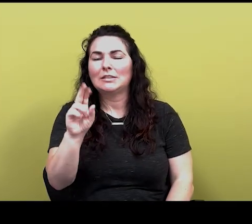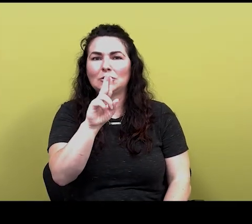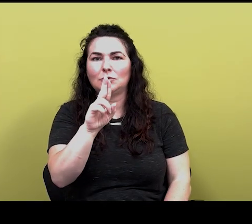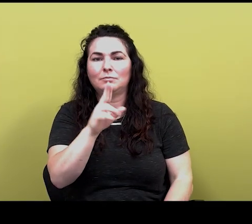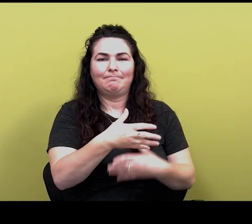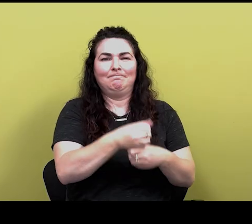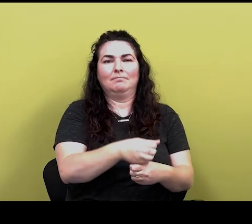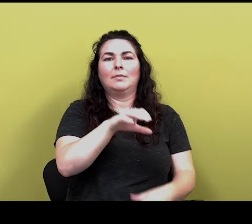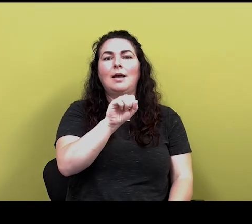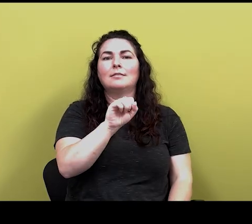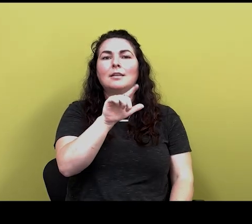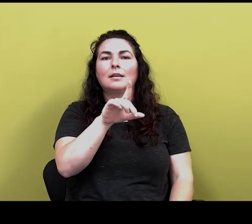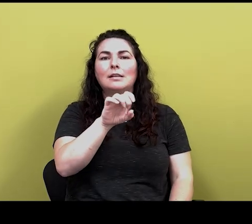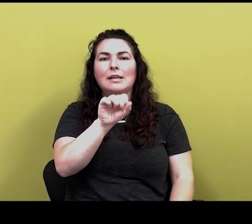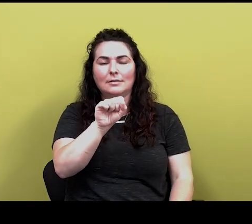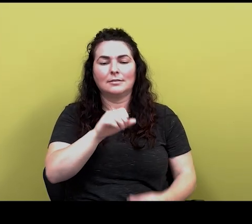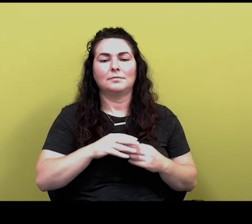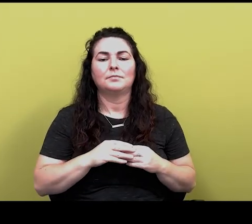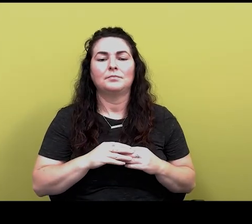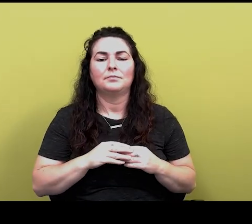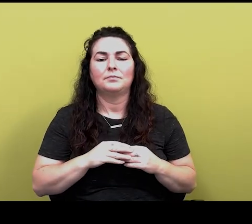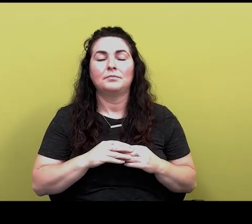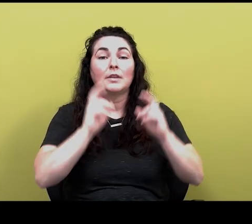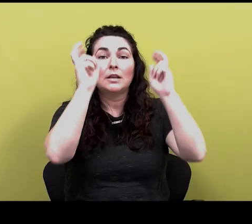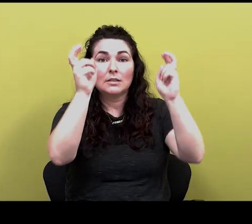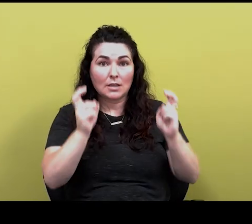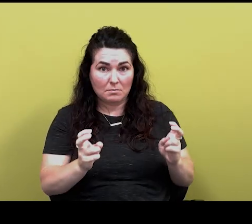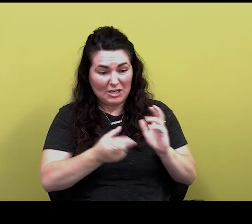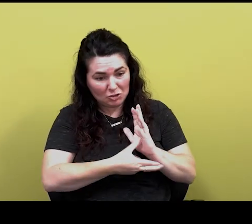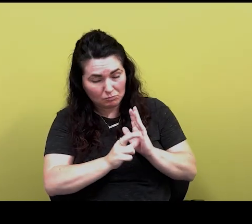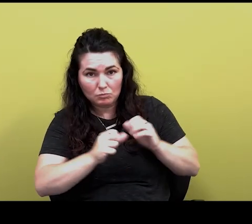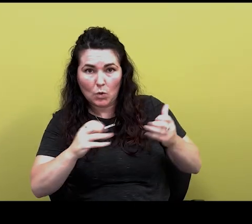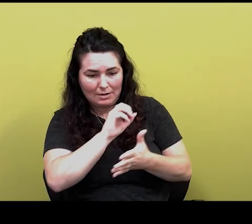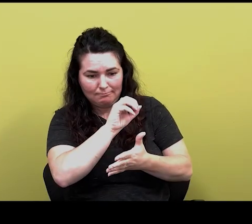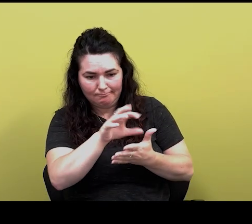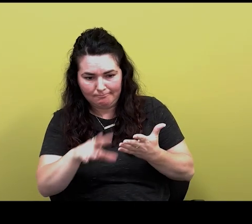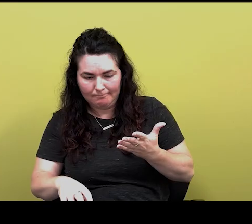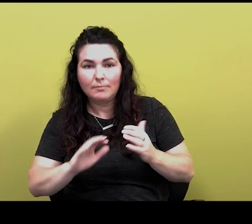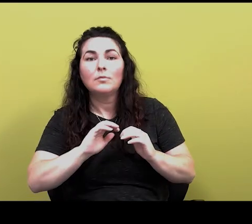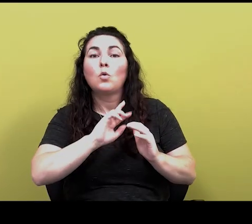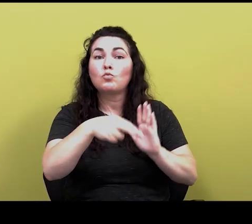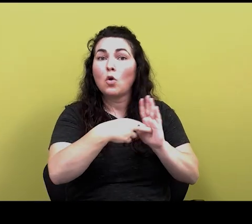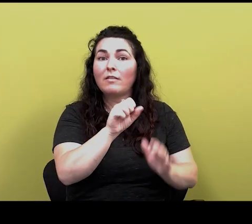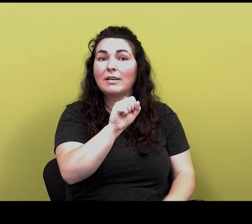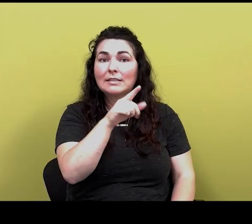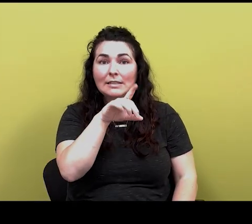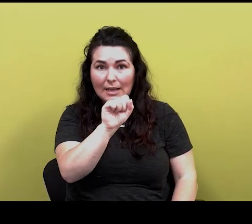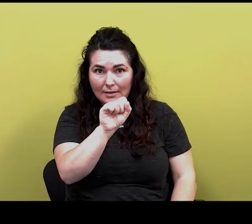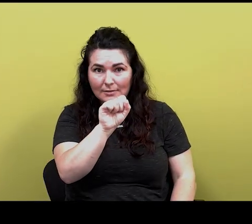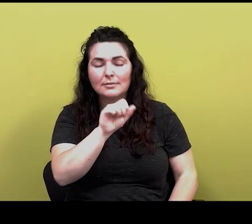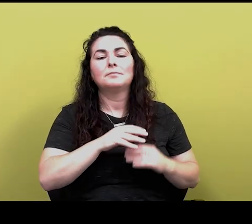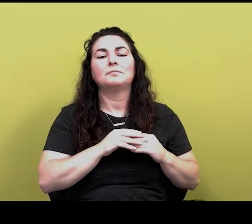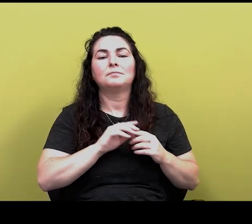as SLDS during the presentation. Topics covered will include the role of SLDS in a